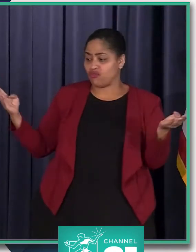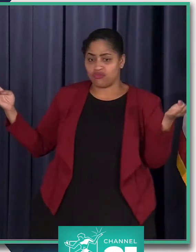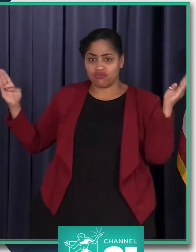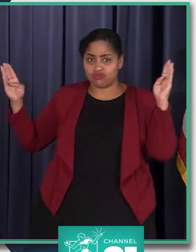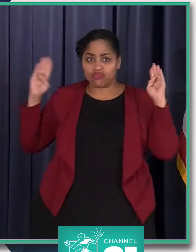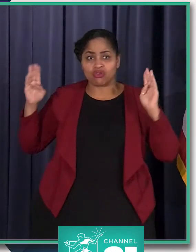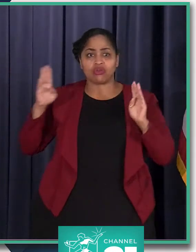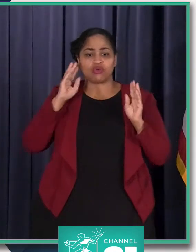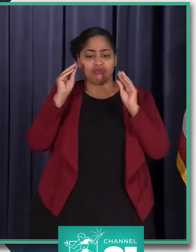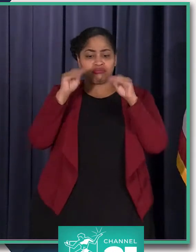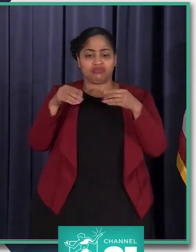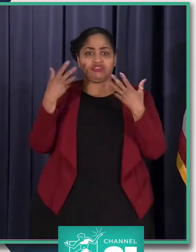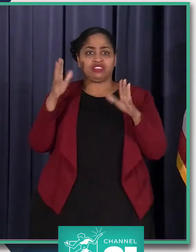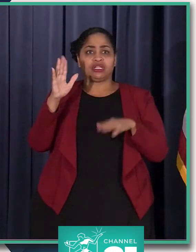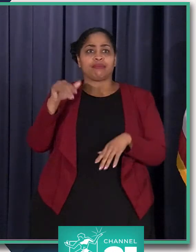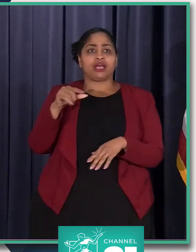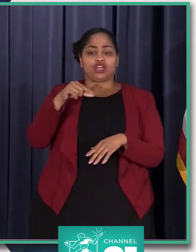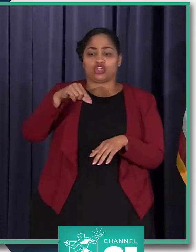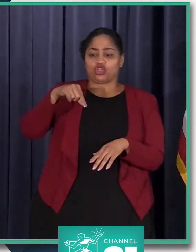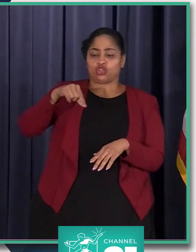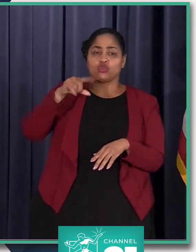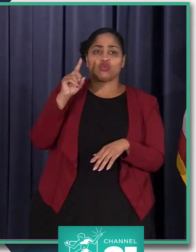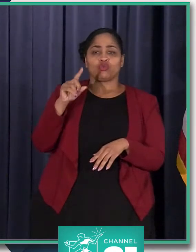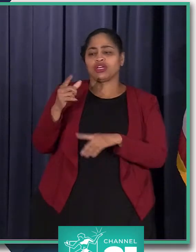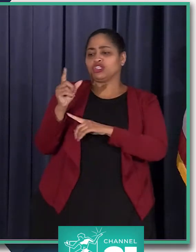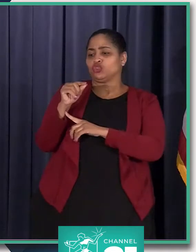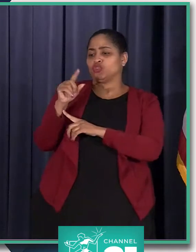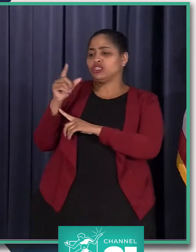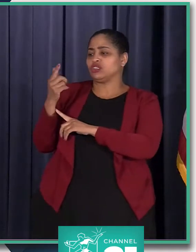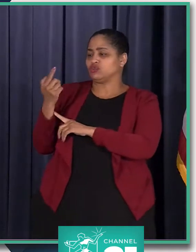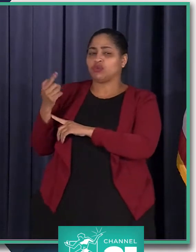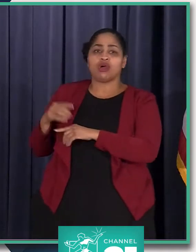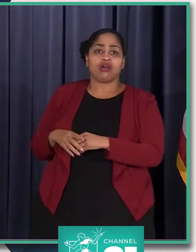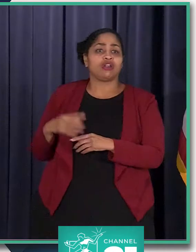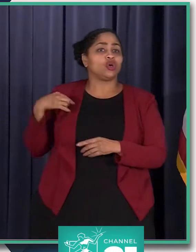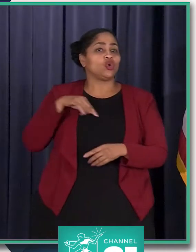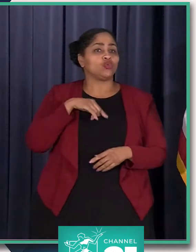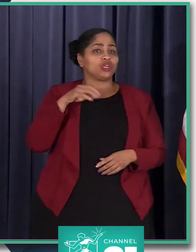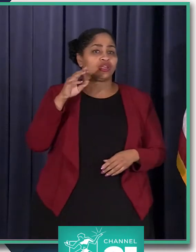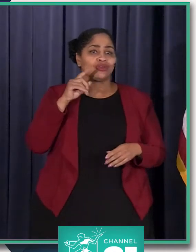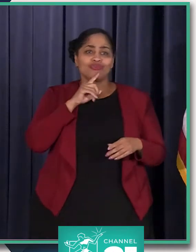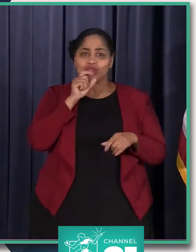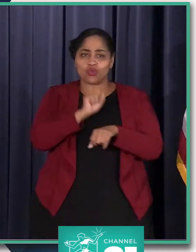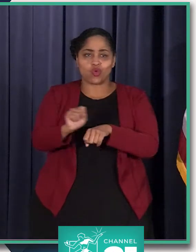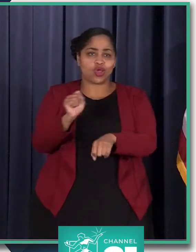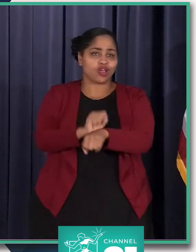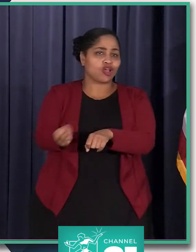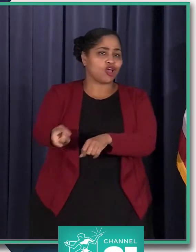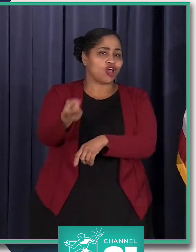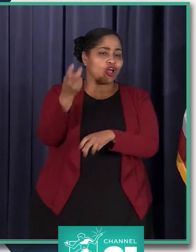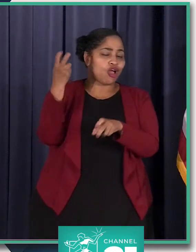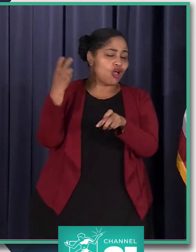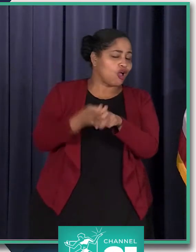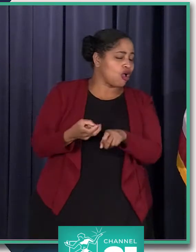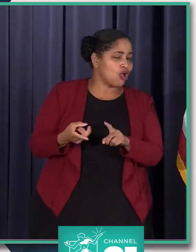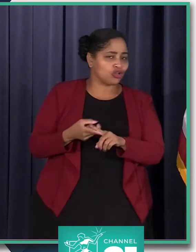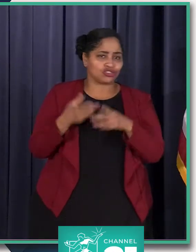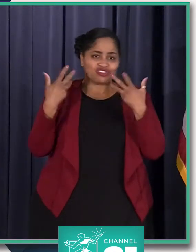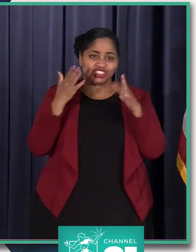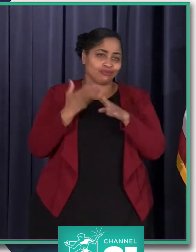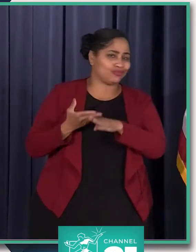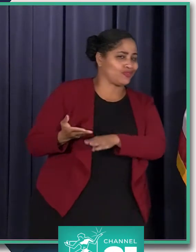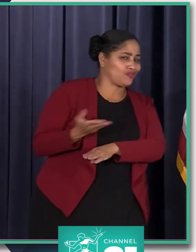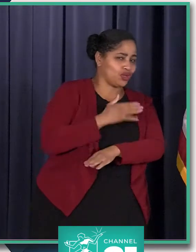be complete by Q1 2021, but I will tell you that we are pushing hard to get it done even faster than that.